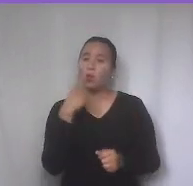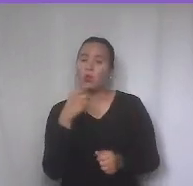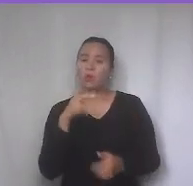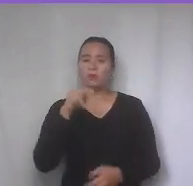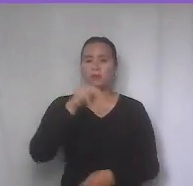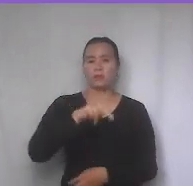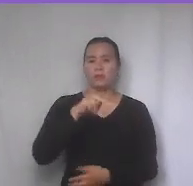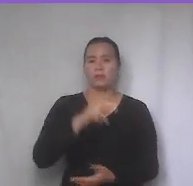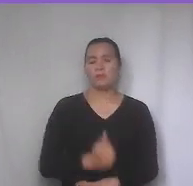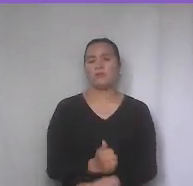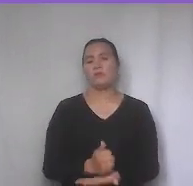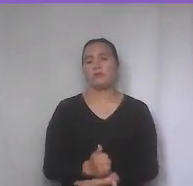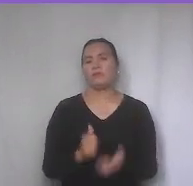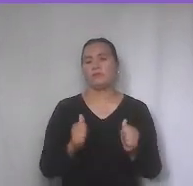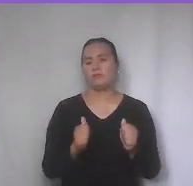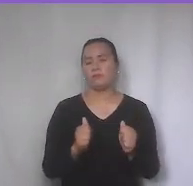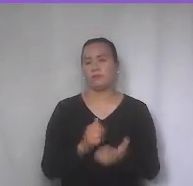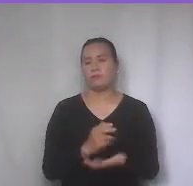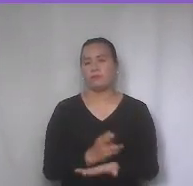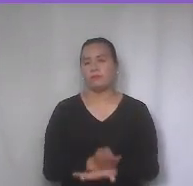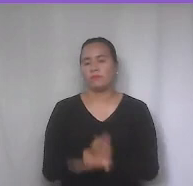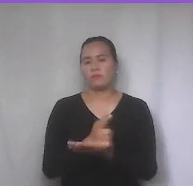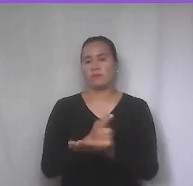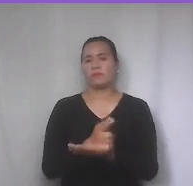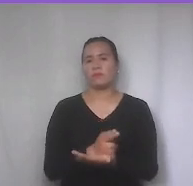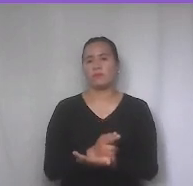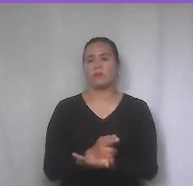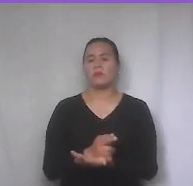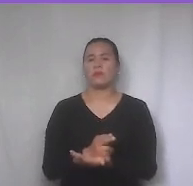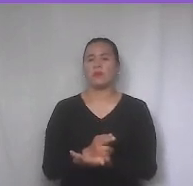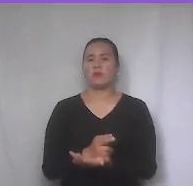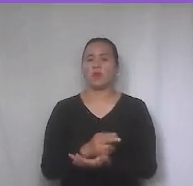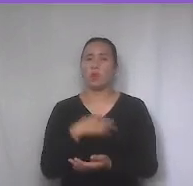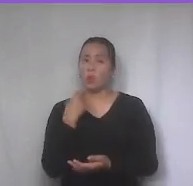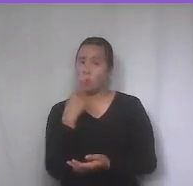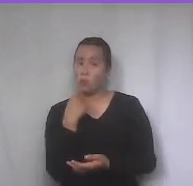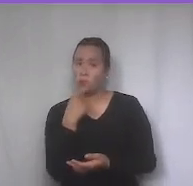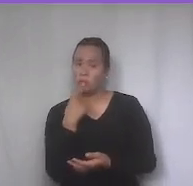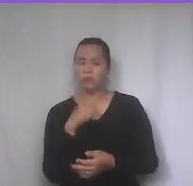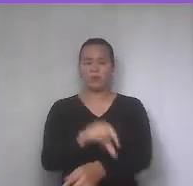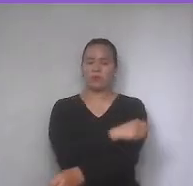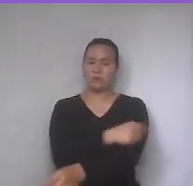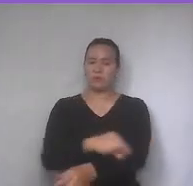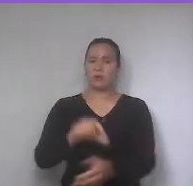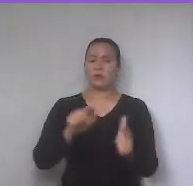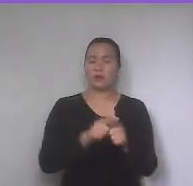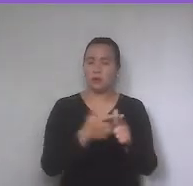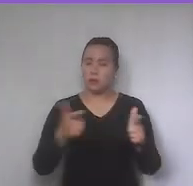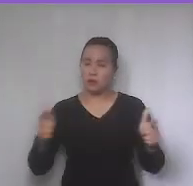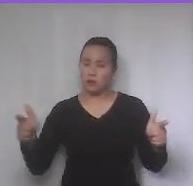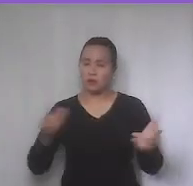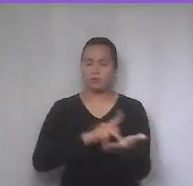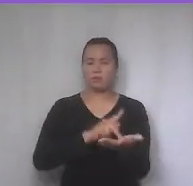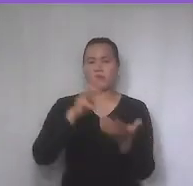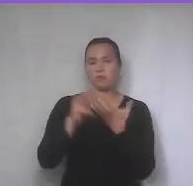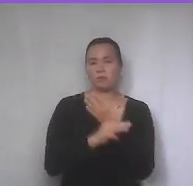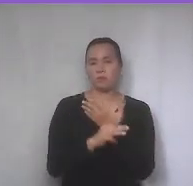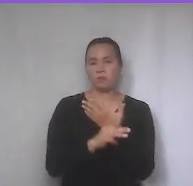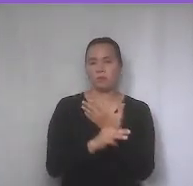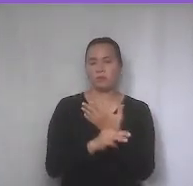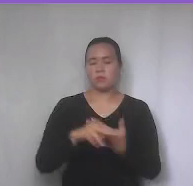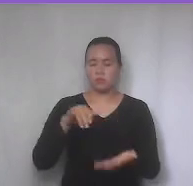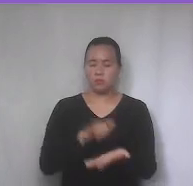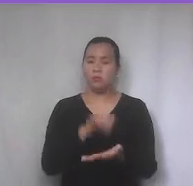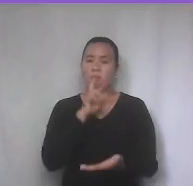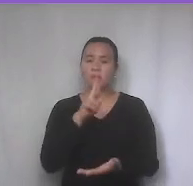remedial programs, or as I would call it, specialized literacy programs. Programs that are designed